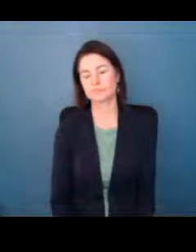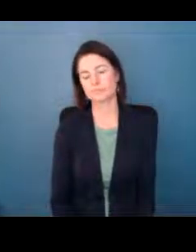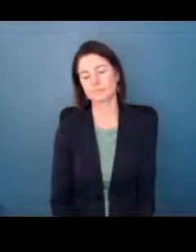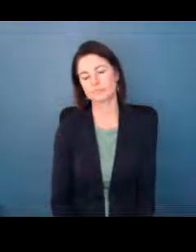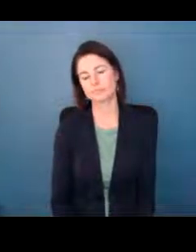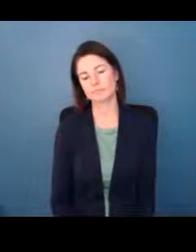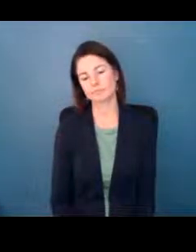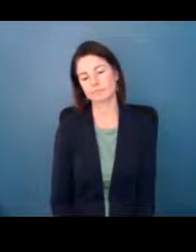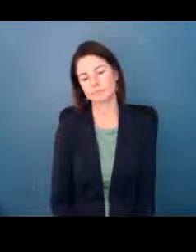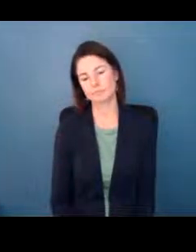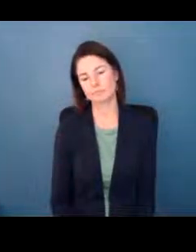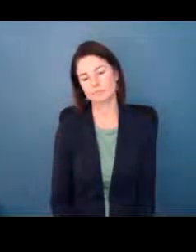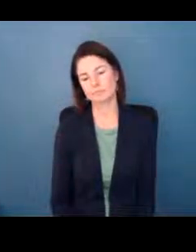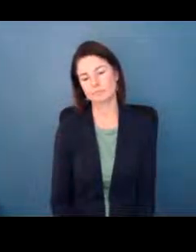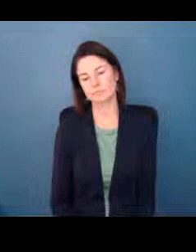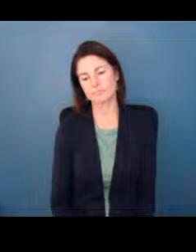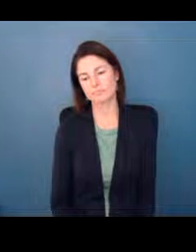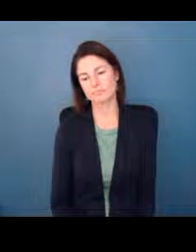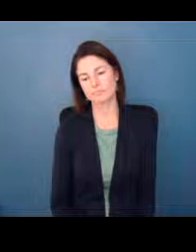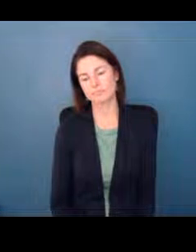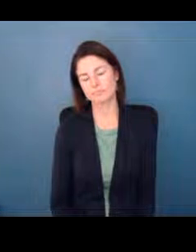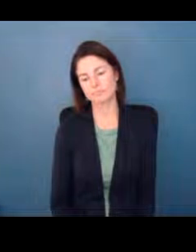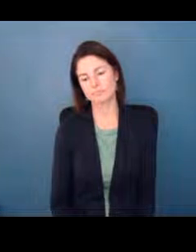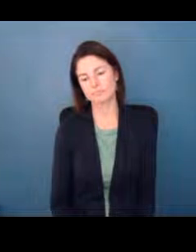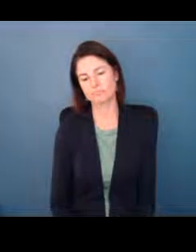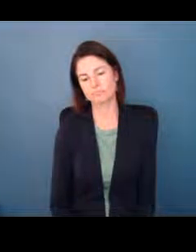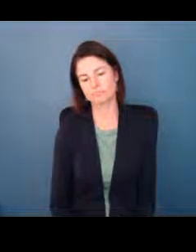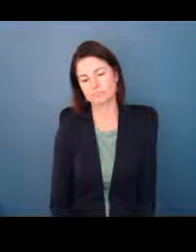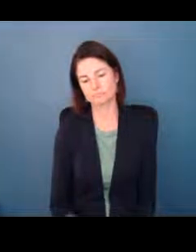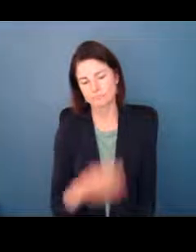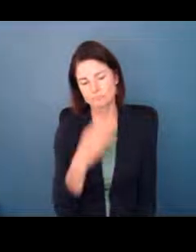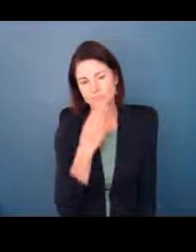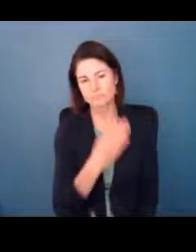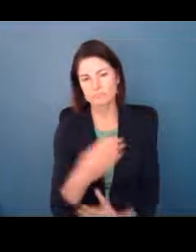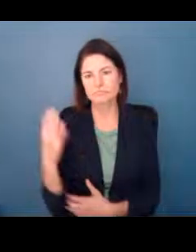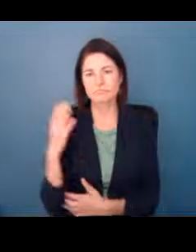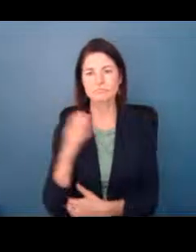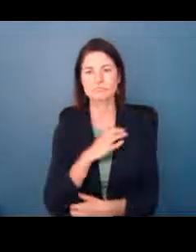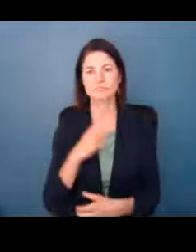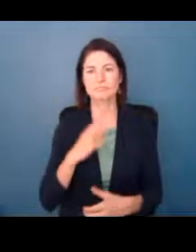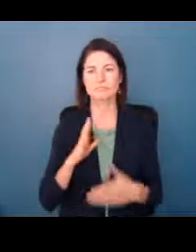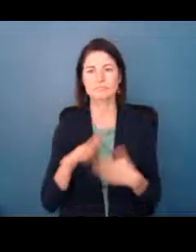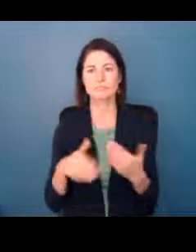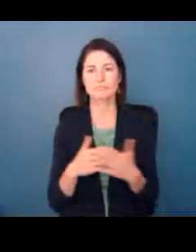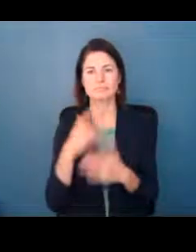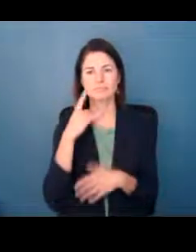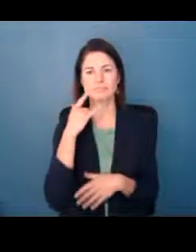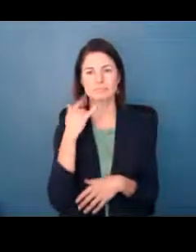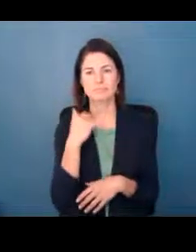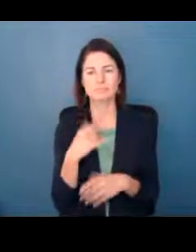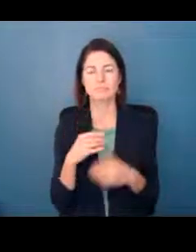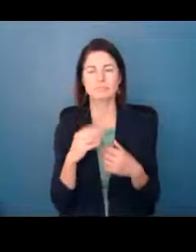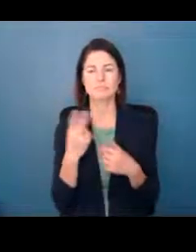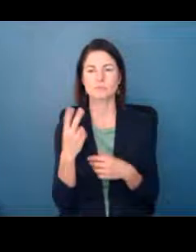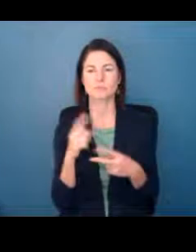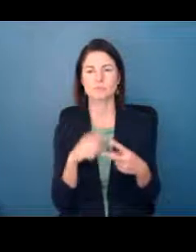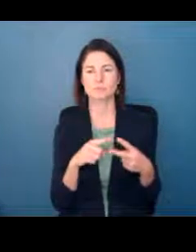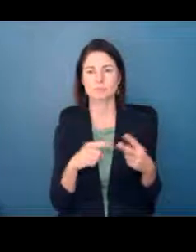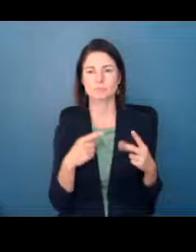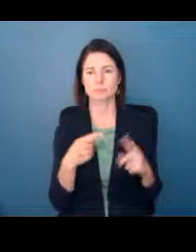Good morning still, Madam Chair and Commissioners. Norbert Dahl, Coast of California Project. Just two key points.